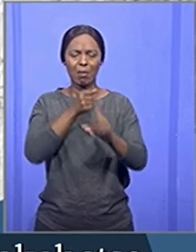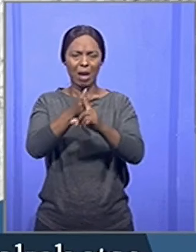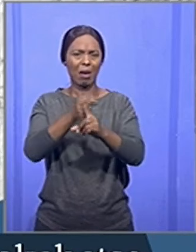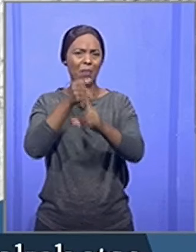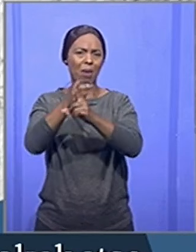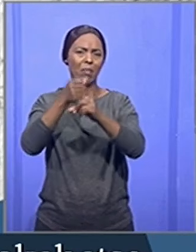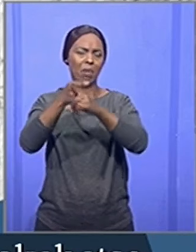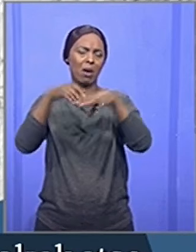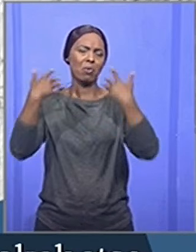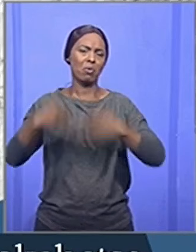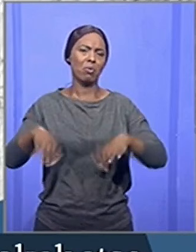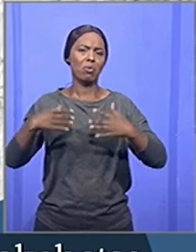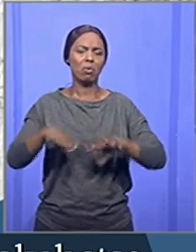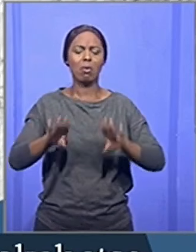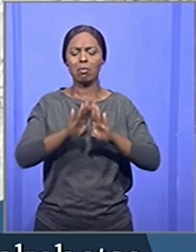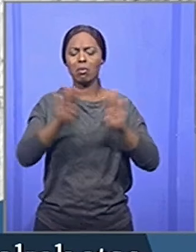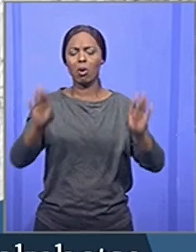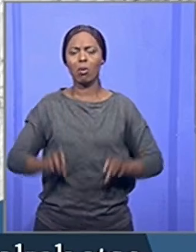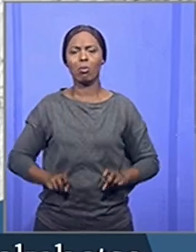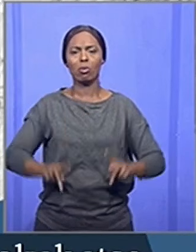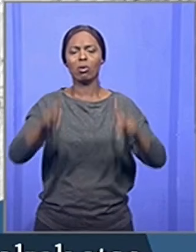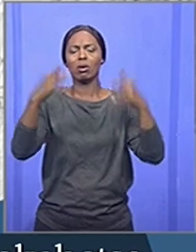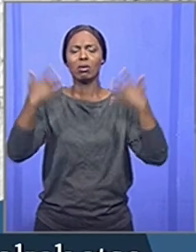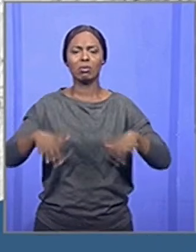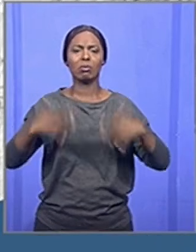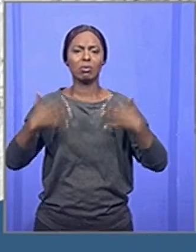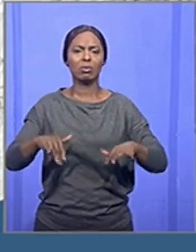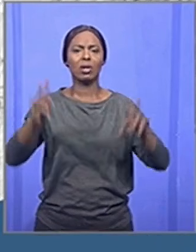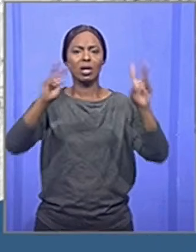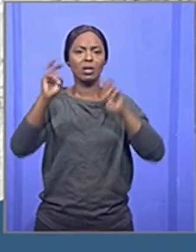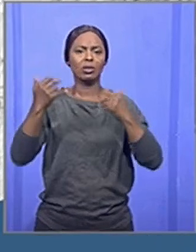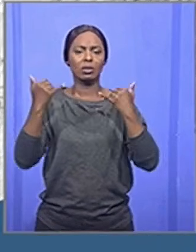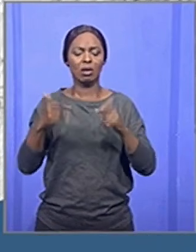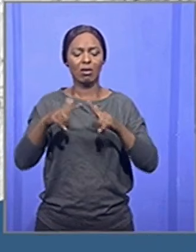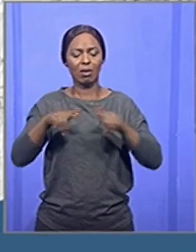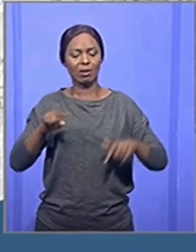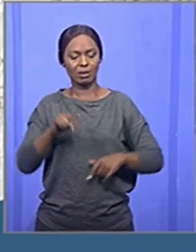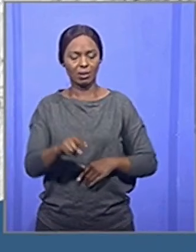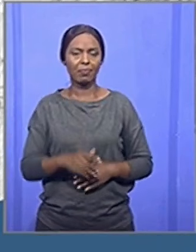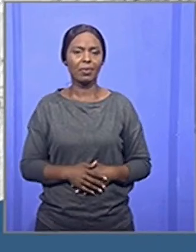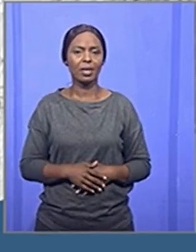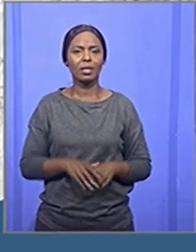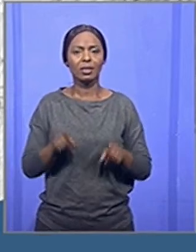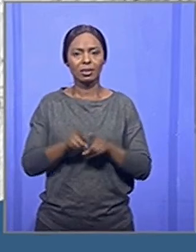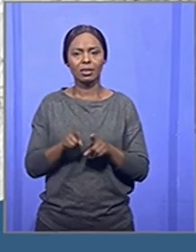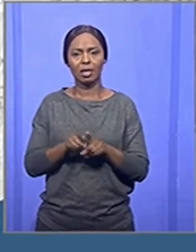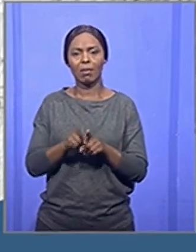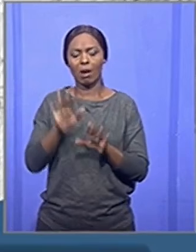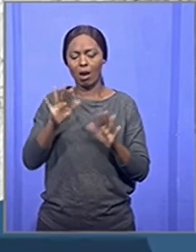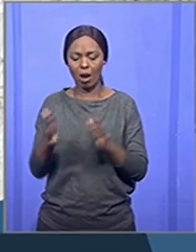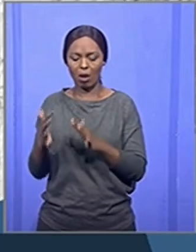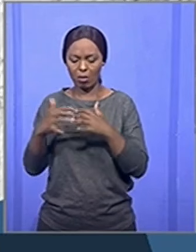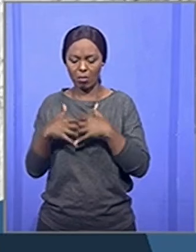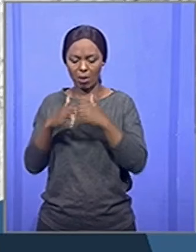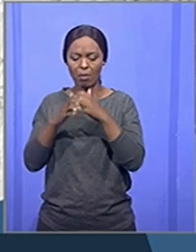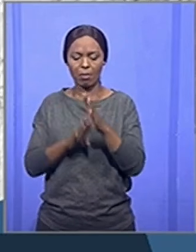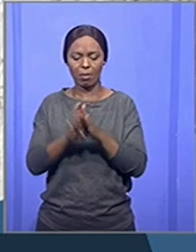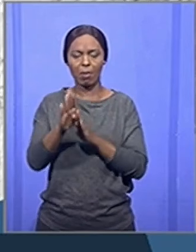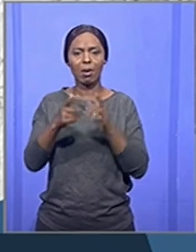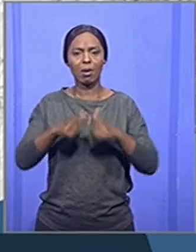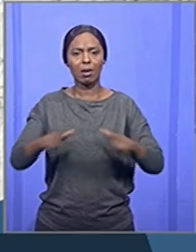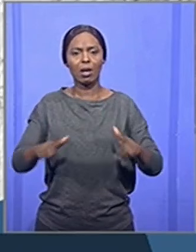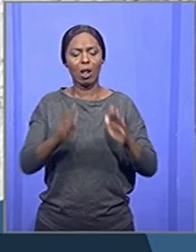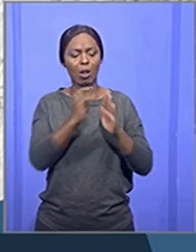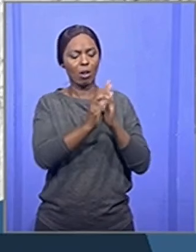mosebetsi o moholo haholo jwalo ka setho sa moifo ntshetsopeleng ya tshwano mongolong le mopeletsong wa puo re na le bukana ya melawana